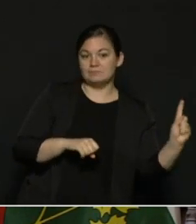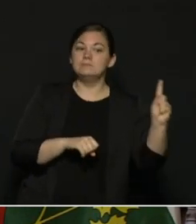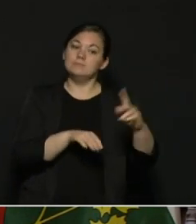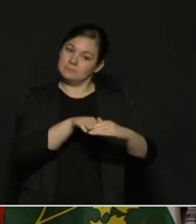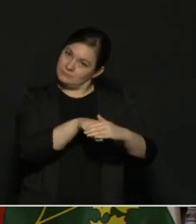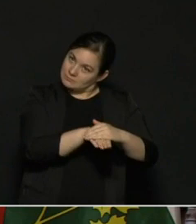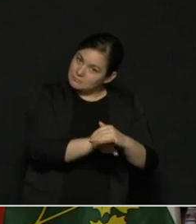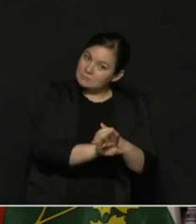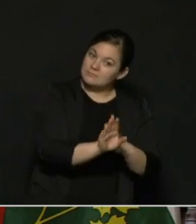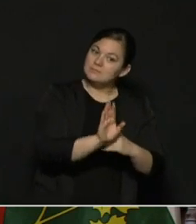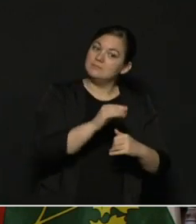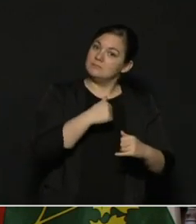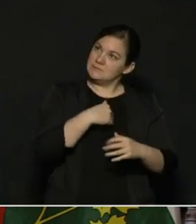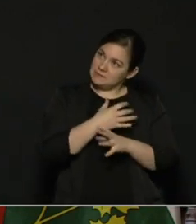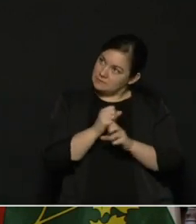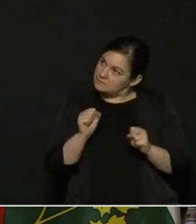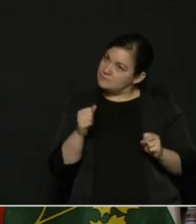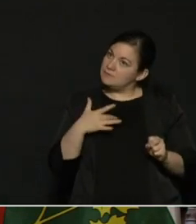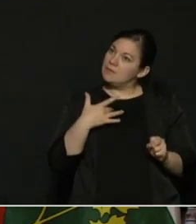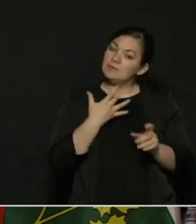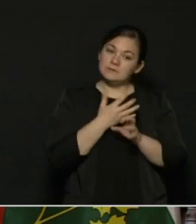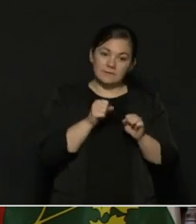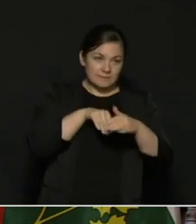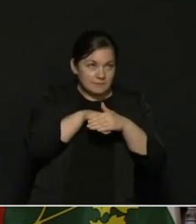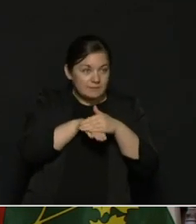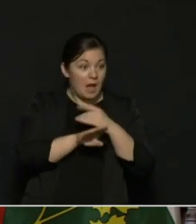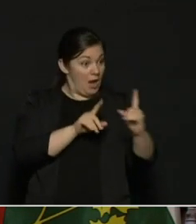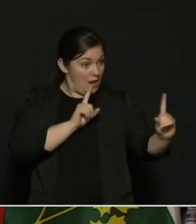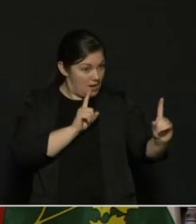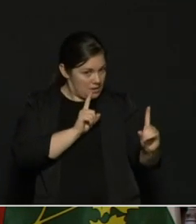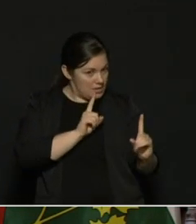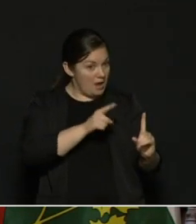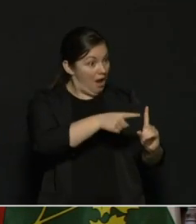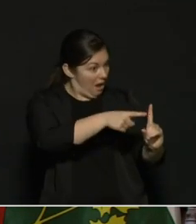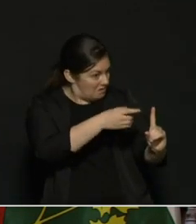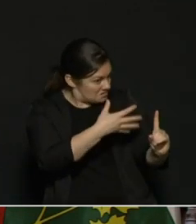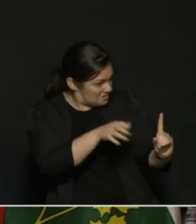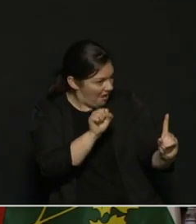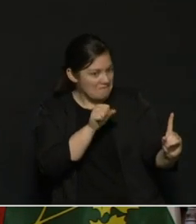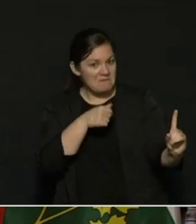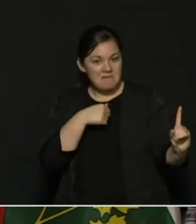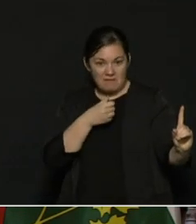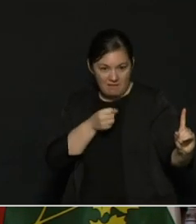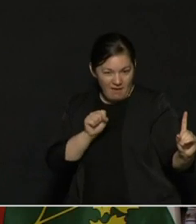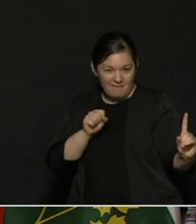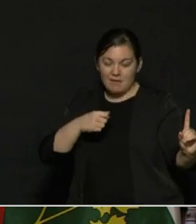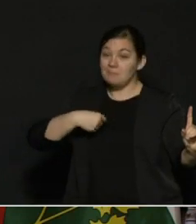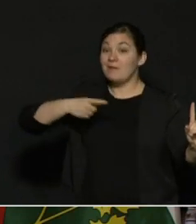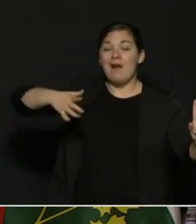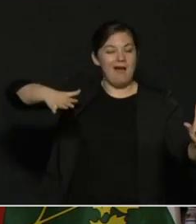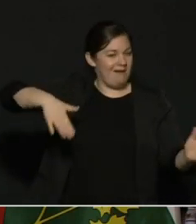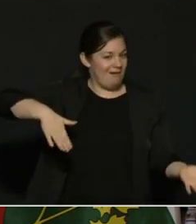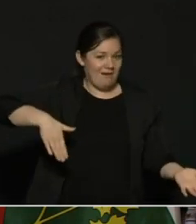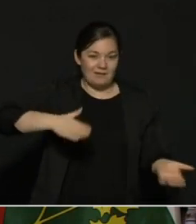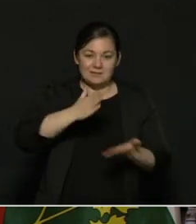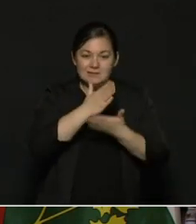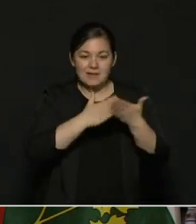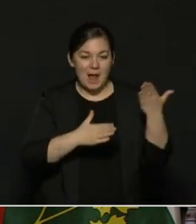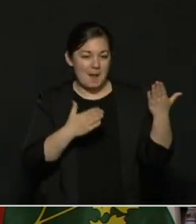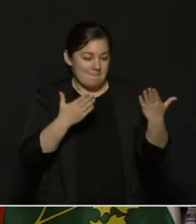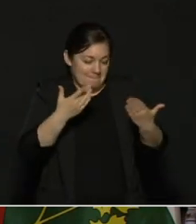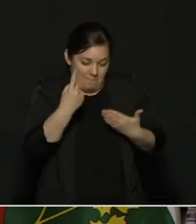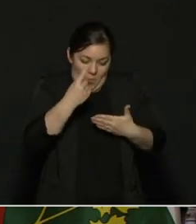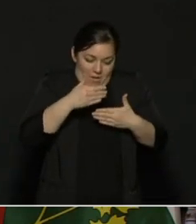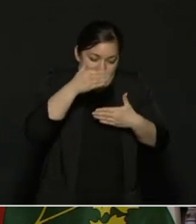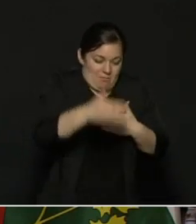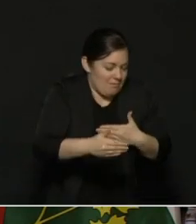myself? Still keeping maybe my 6-foot distance, I may choose to do that. So we're not in stage 1 right now. We're still doing the same one. These ones